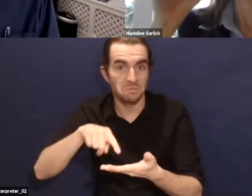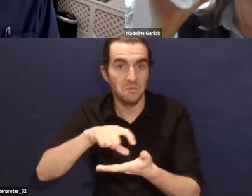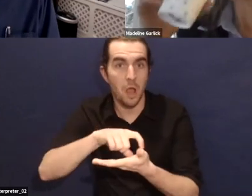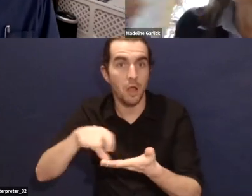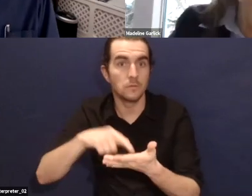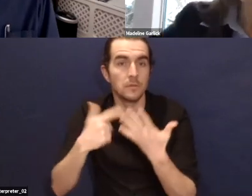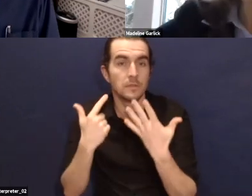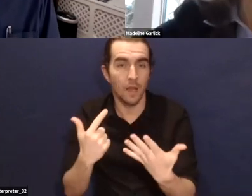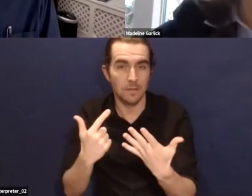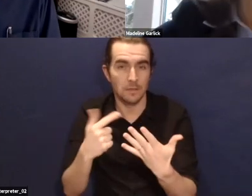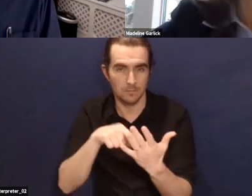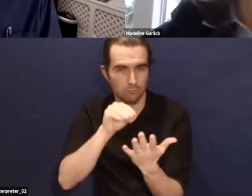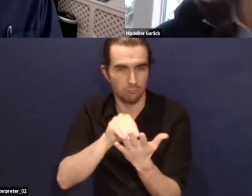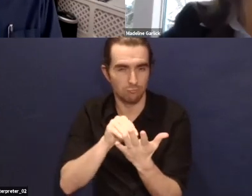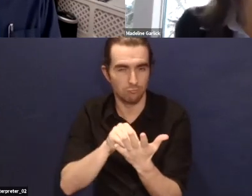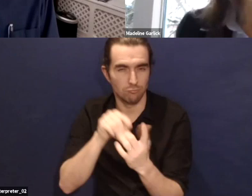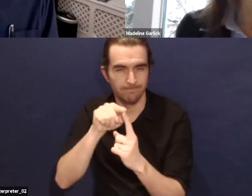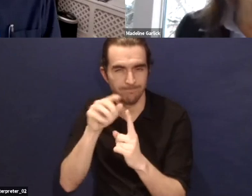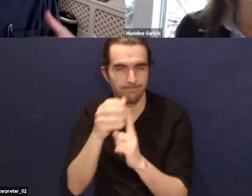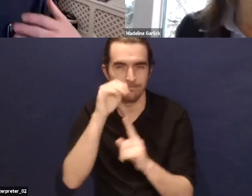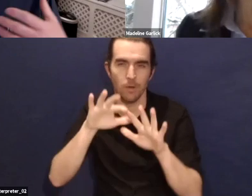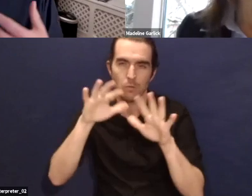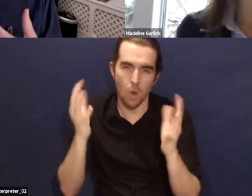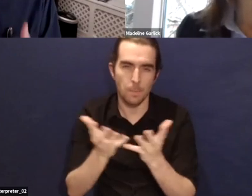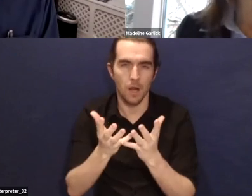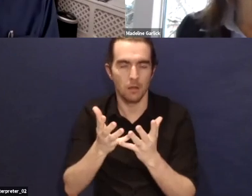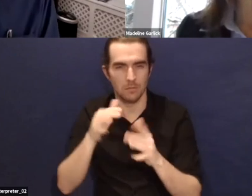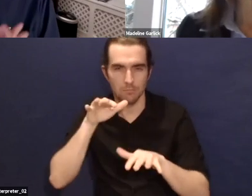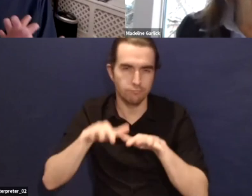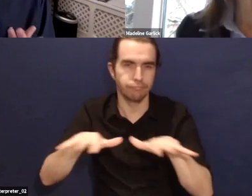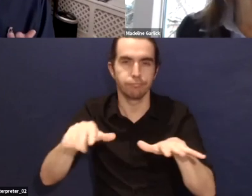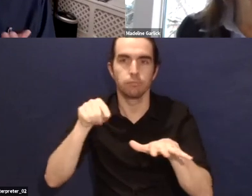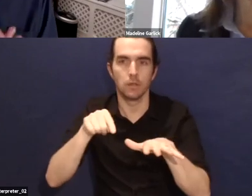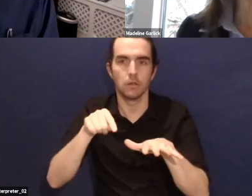be undertaking at this time. Because, as I've said,